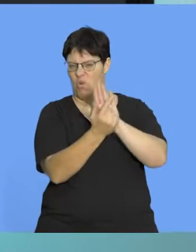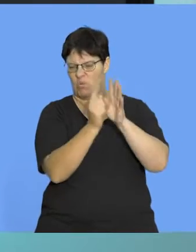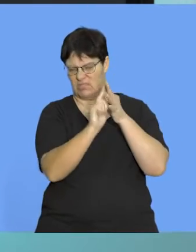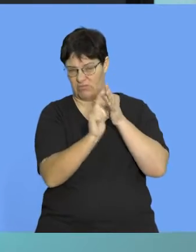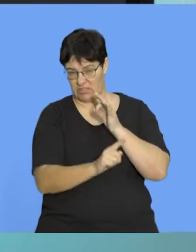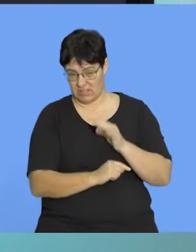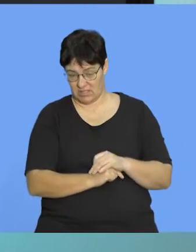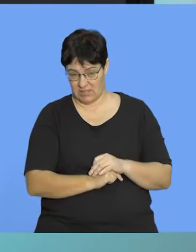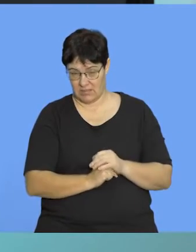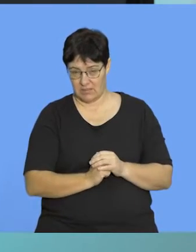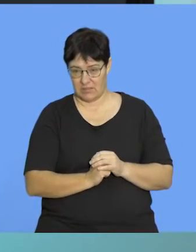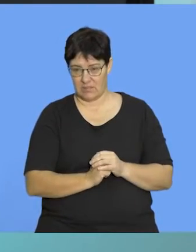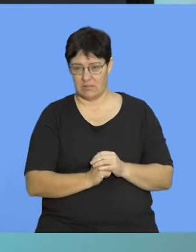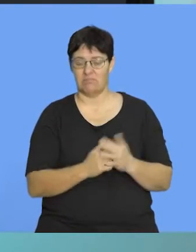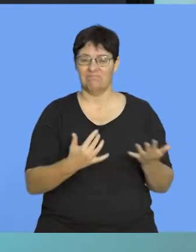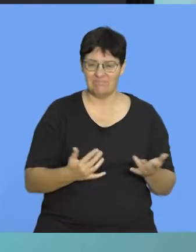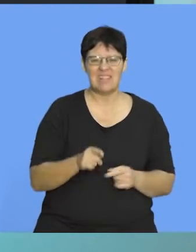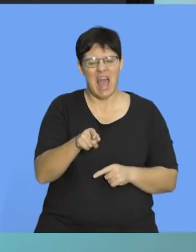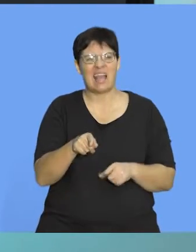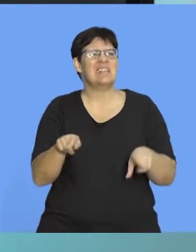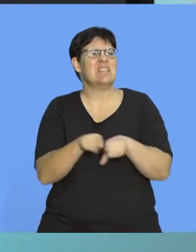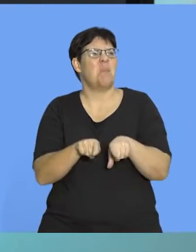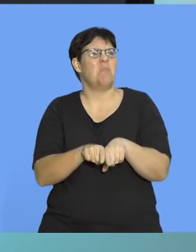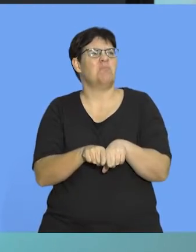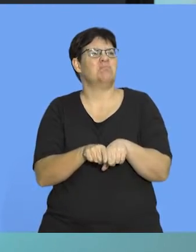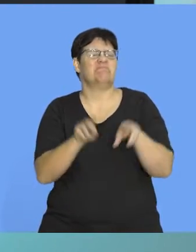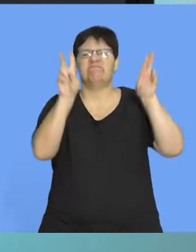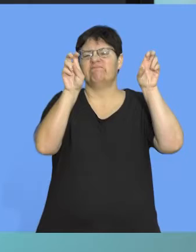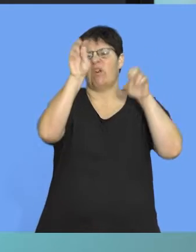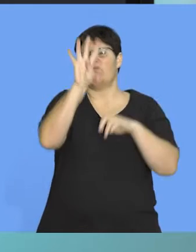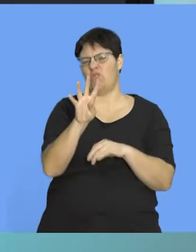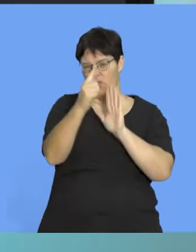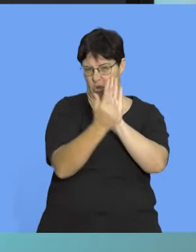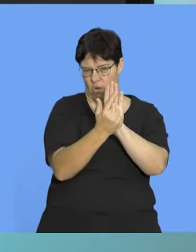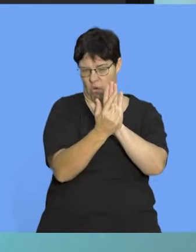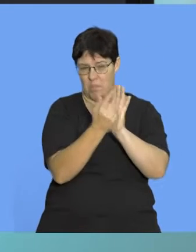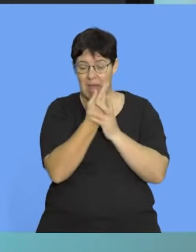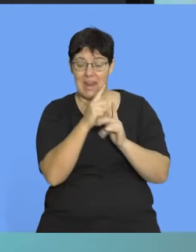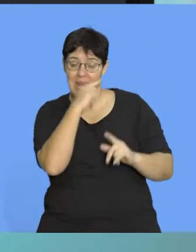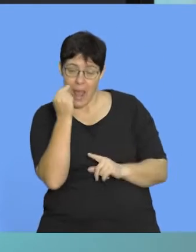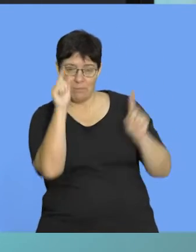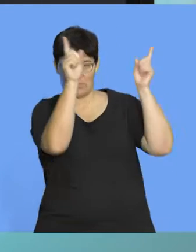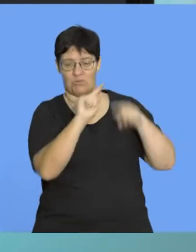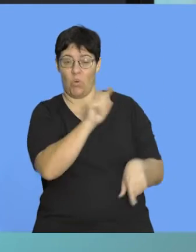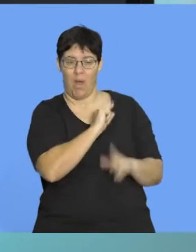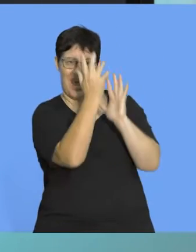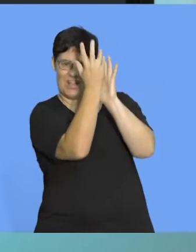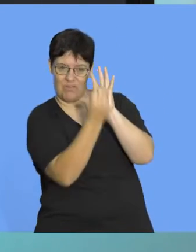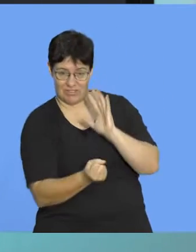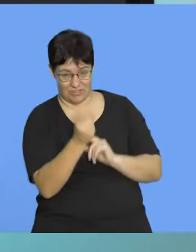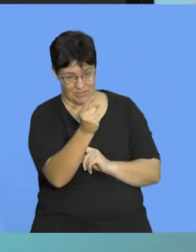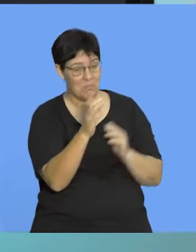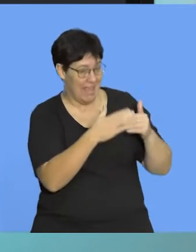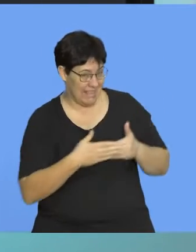a 4th law, but it has a special name because it's to do with gravitation. All right, so you need